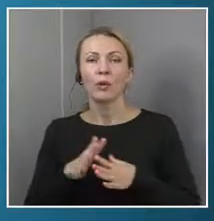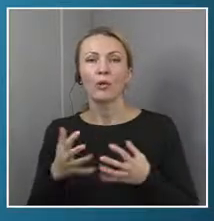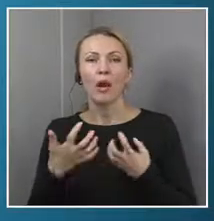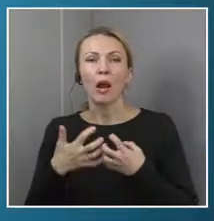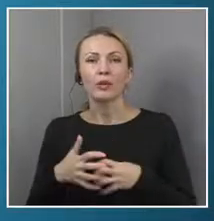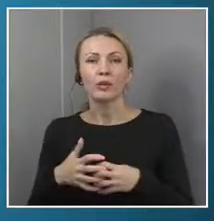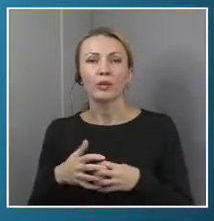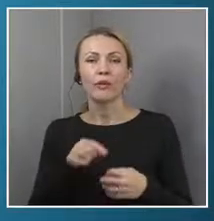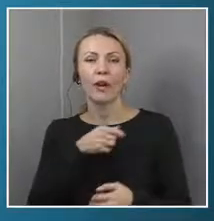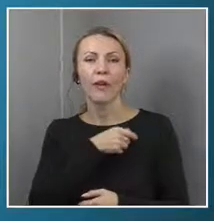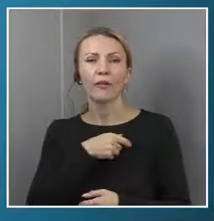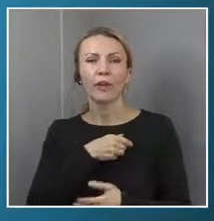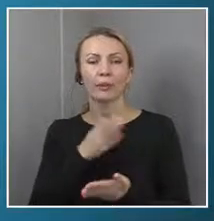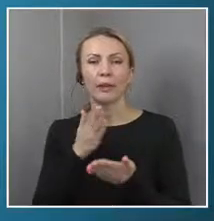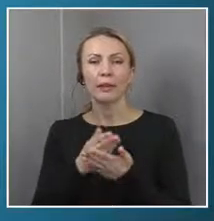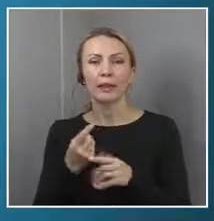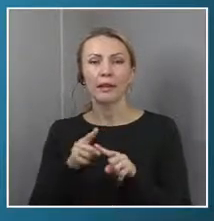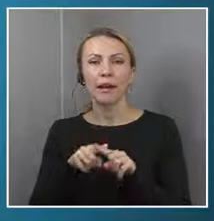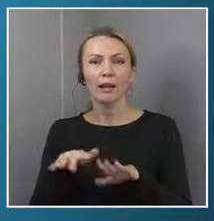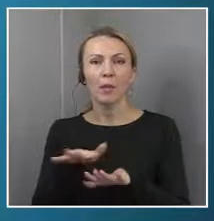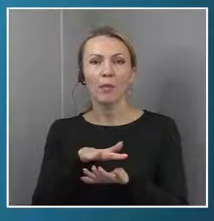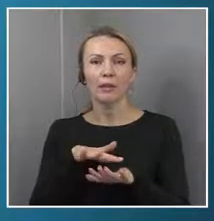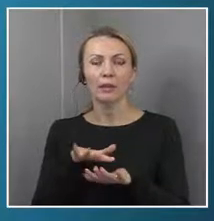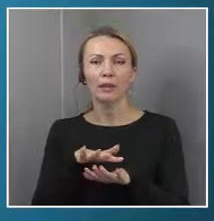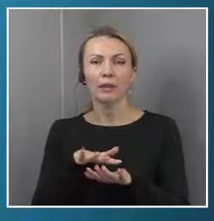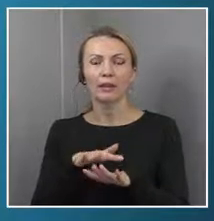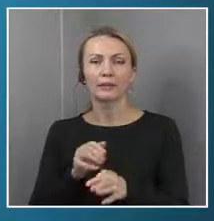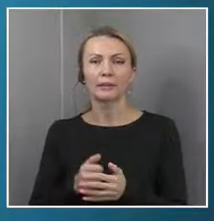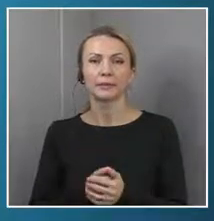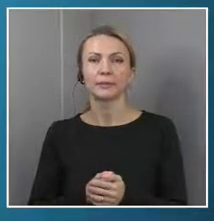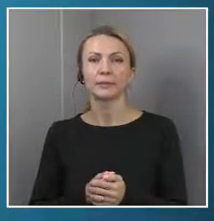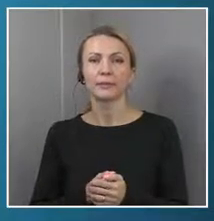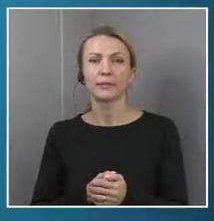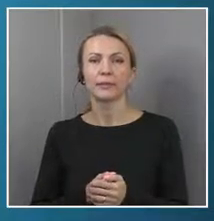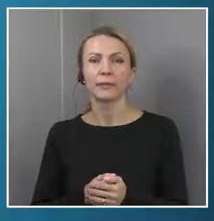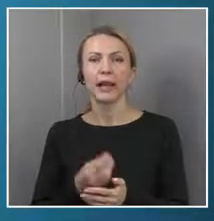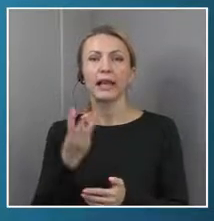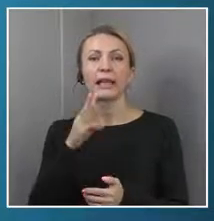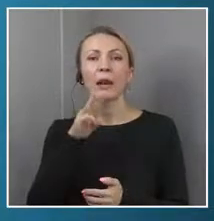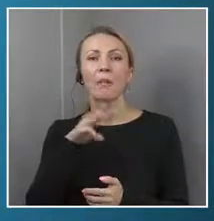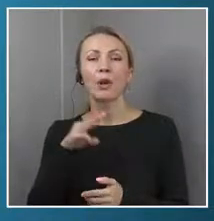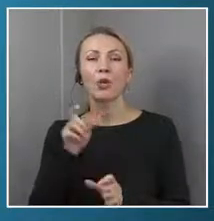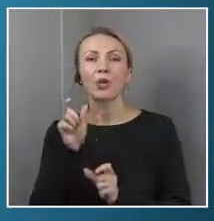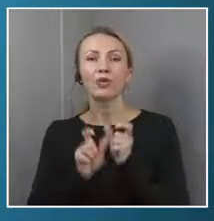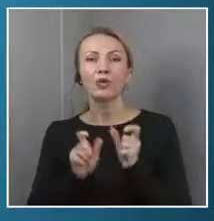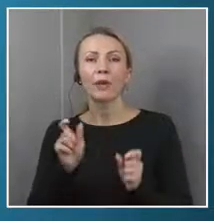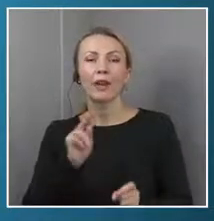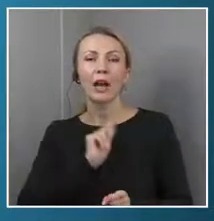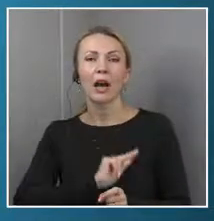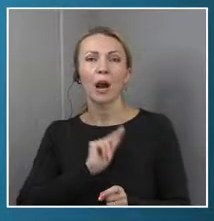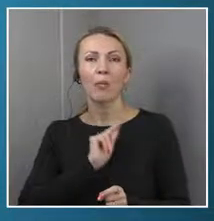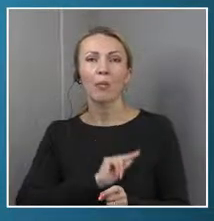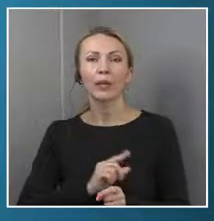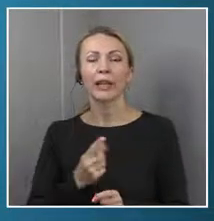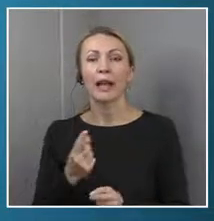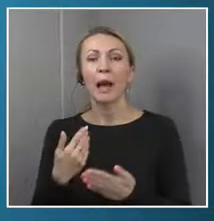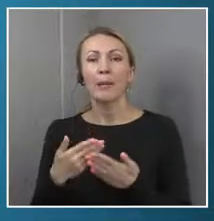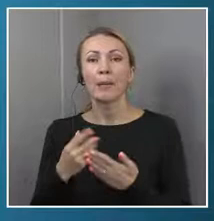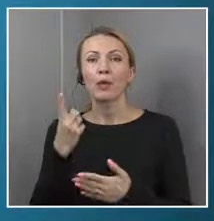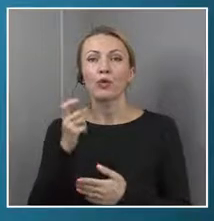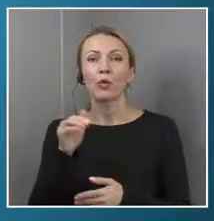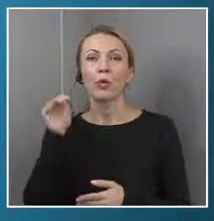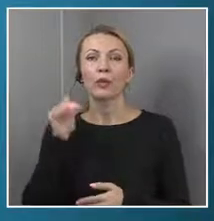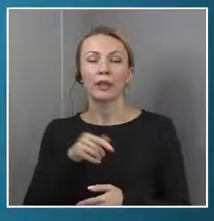by China, and the gap is getting smaller. And there are many companies that are operating on this market. Almost 3